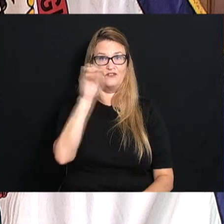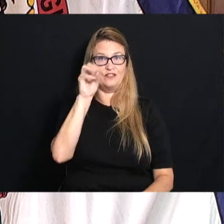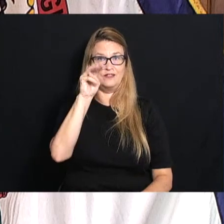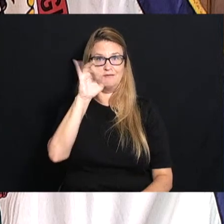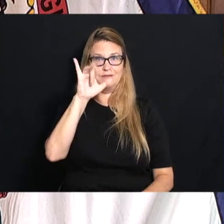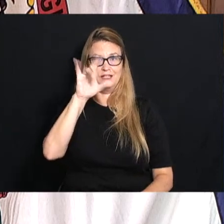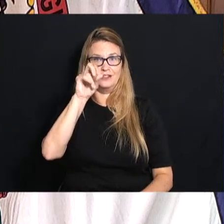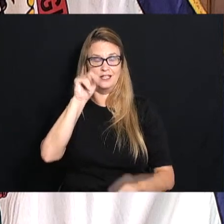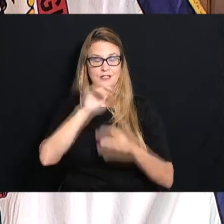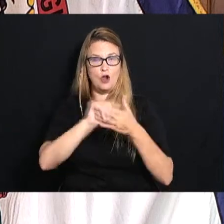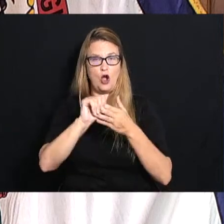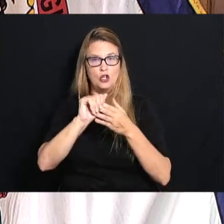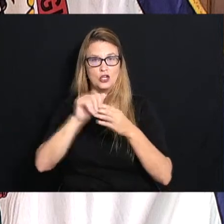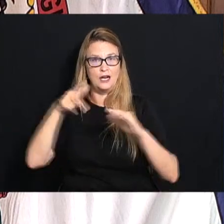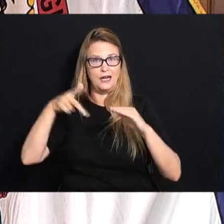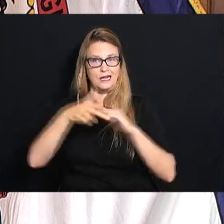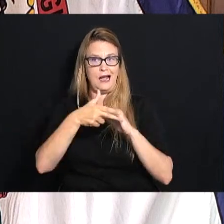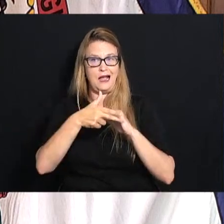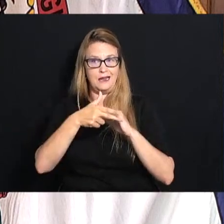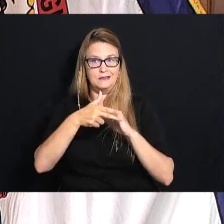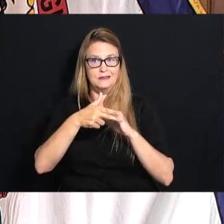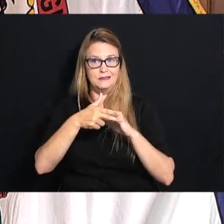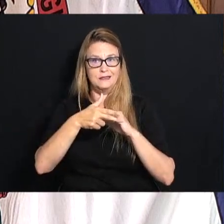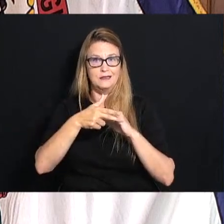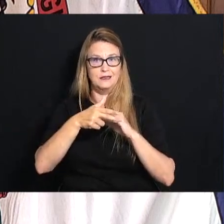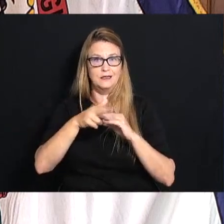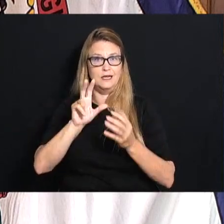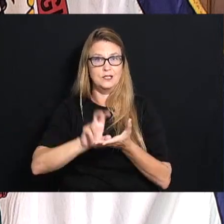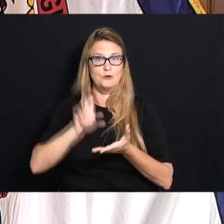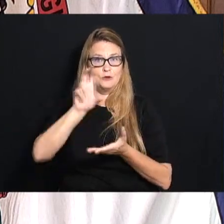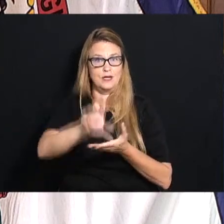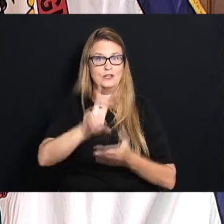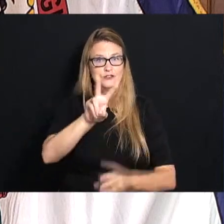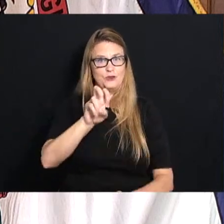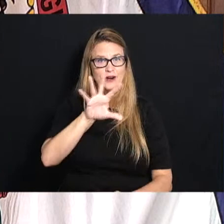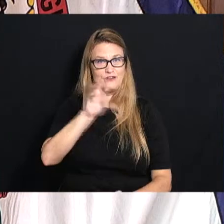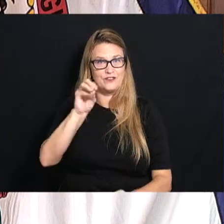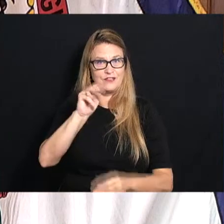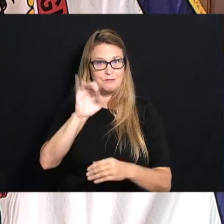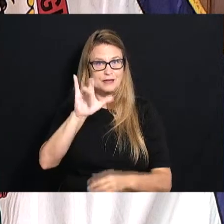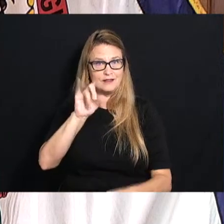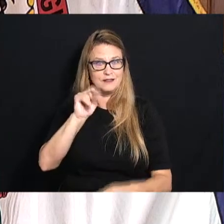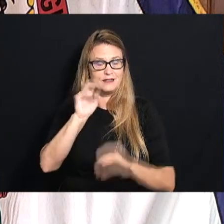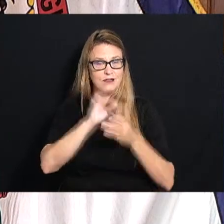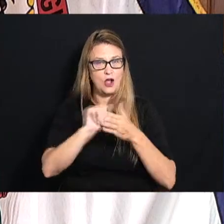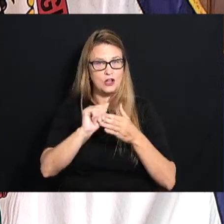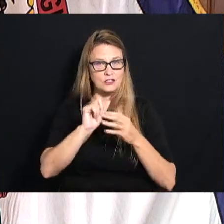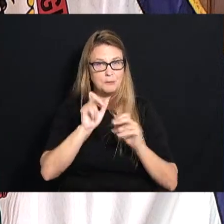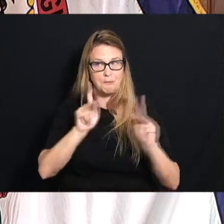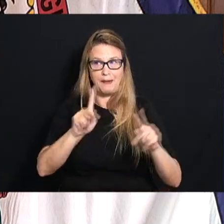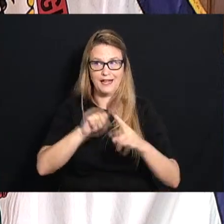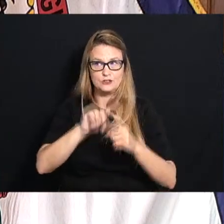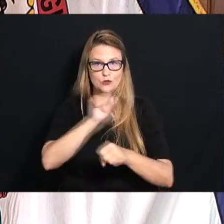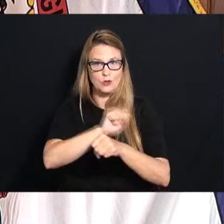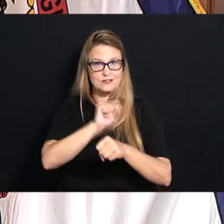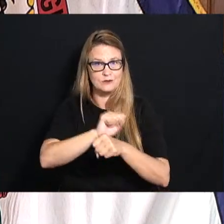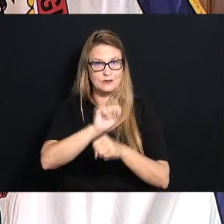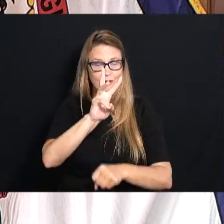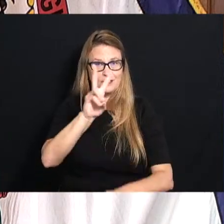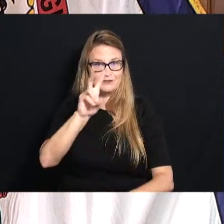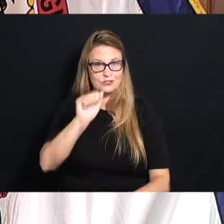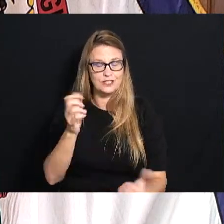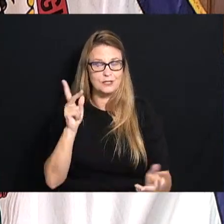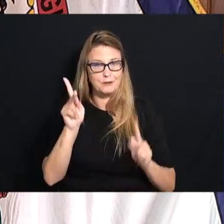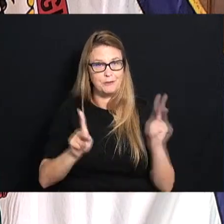cut that basically was going to put $250 million back in the hands of all the hardworking West Virginians.